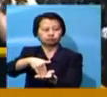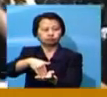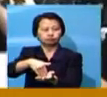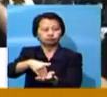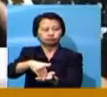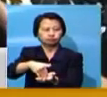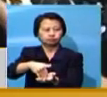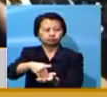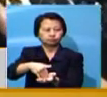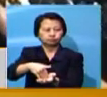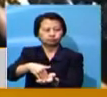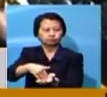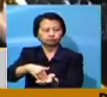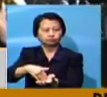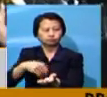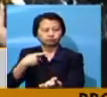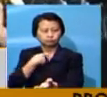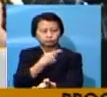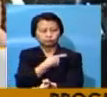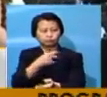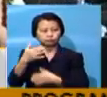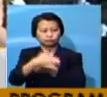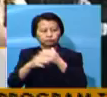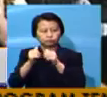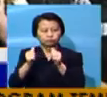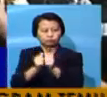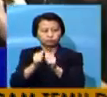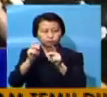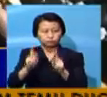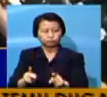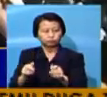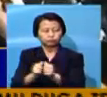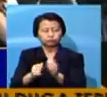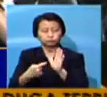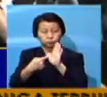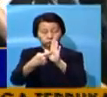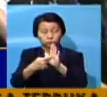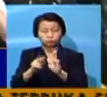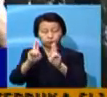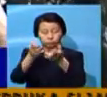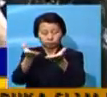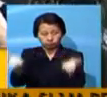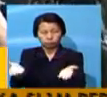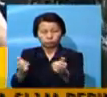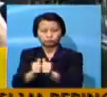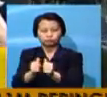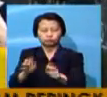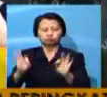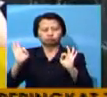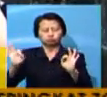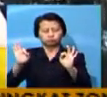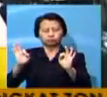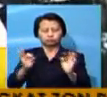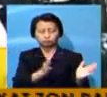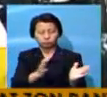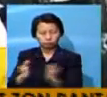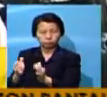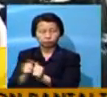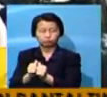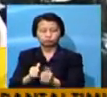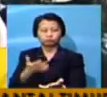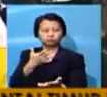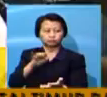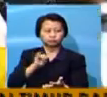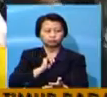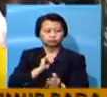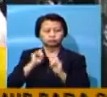i w impressed by the coordination that goes into it and the amount of people that show up here So I think it's going to be Another Wonderful time unfortunately